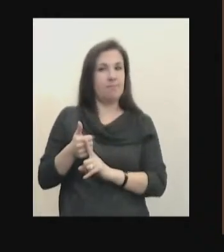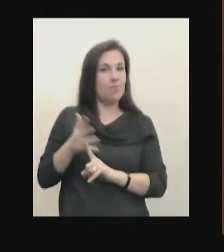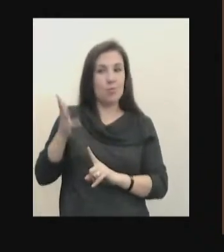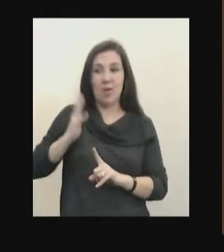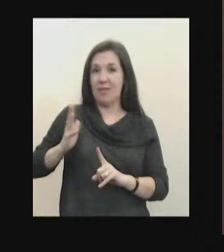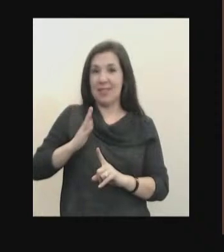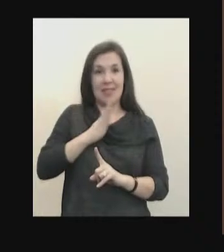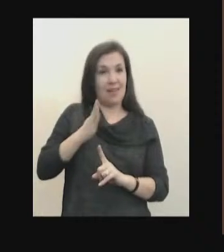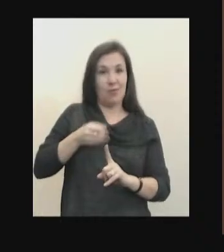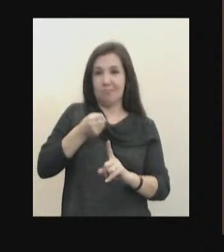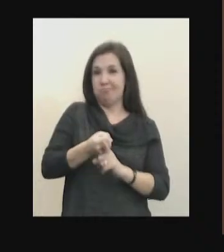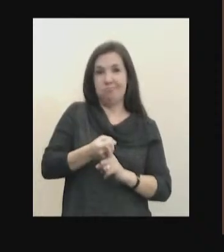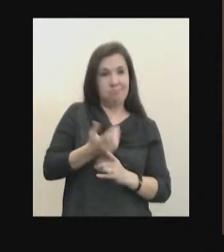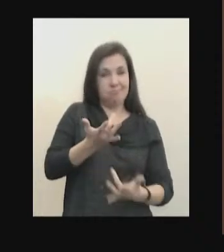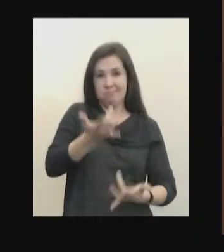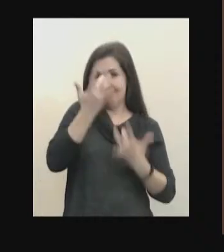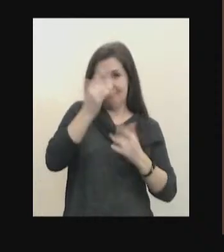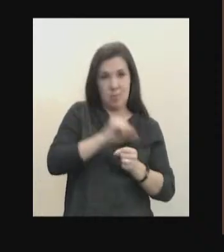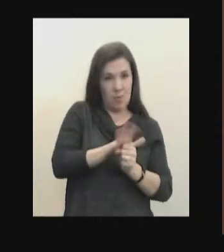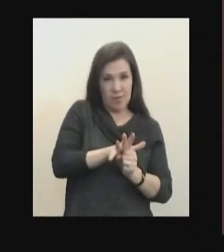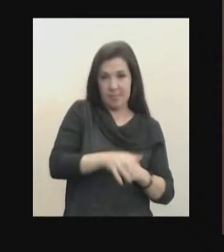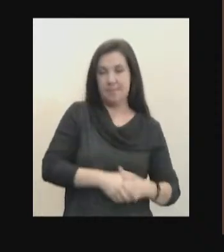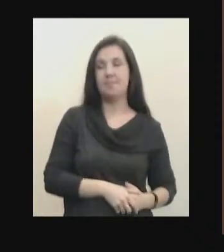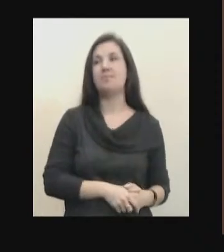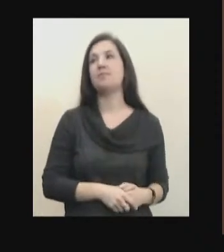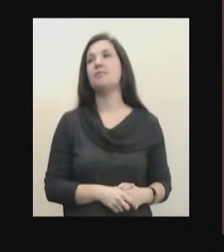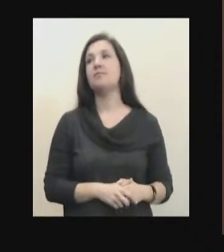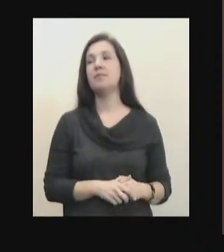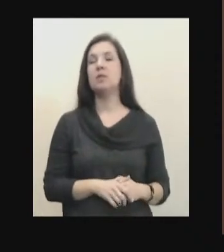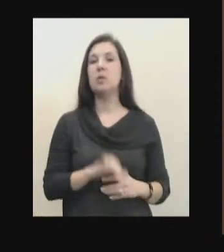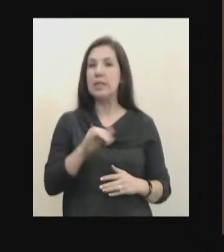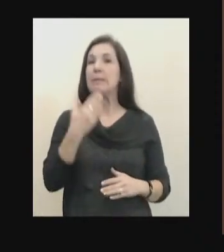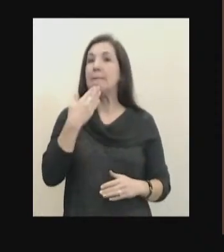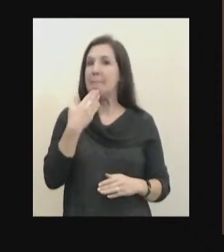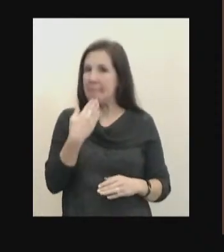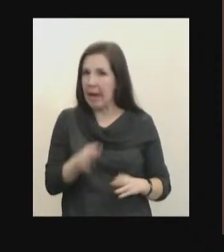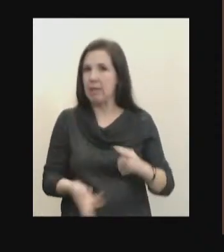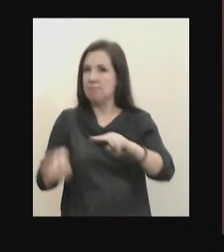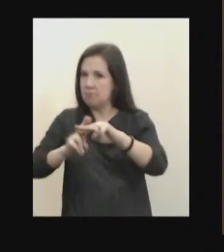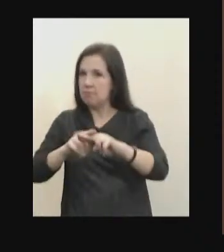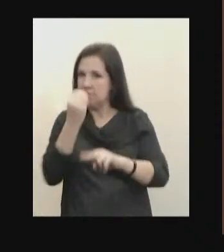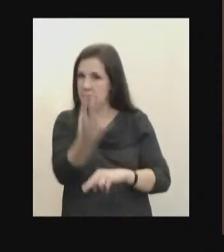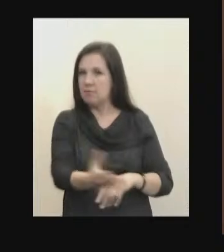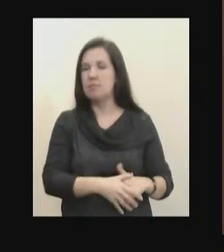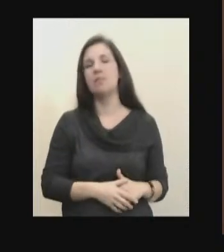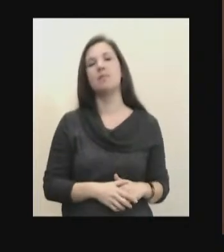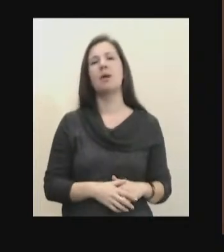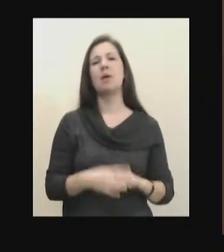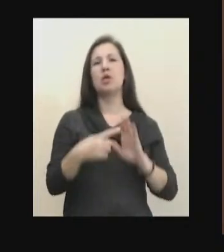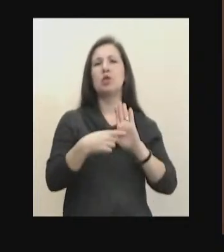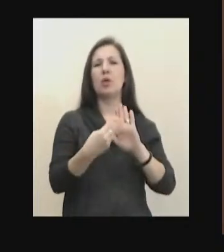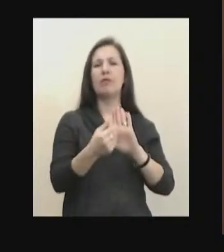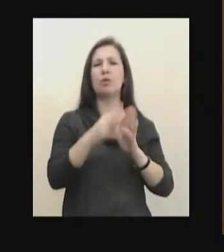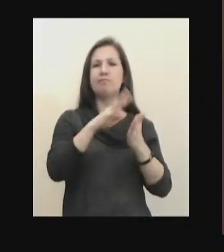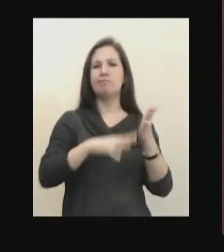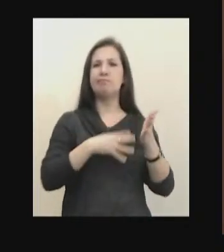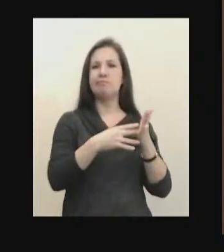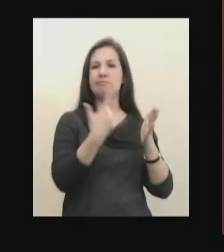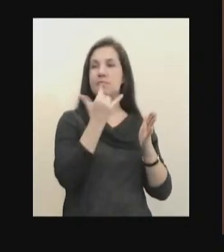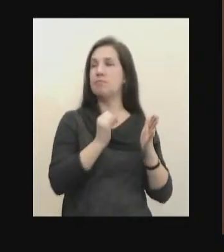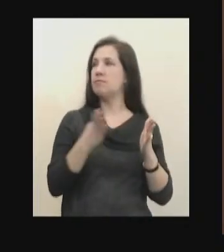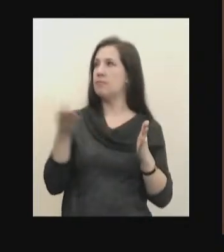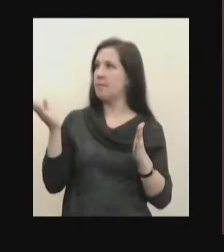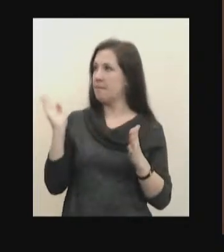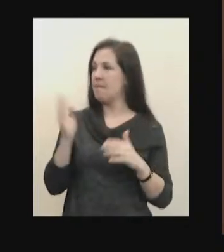COVID. So that's a really bad sign. I wanted to show a couple graphs to kind of give you a better idea in a graph